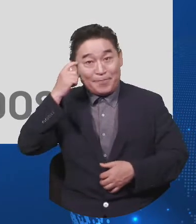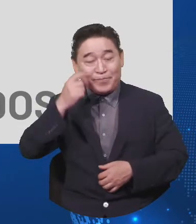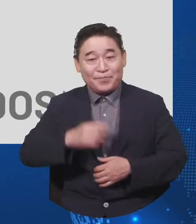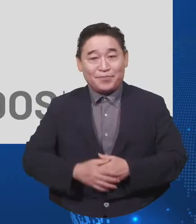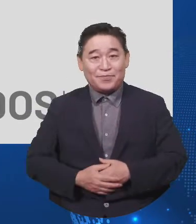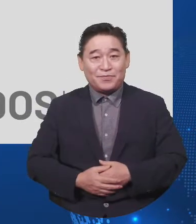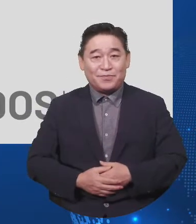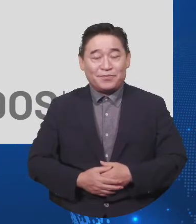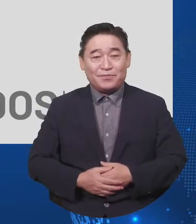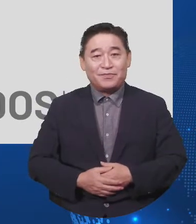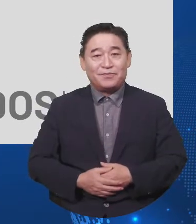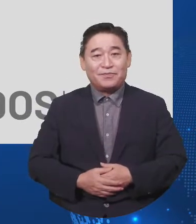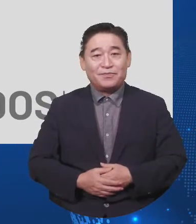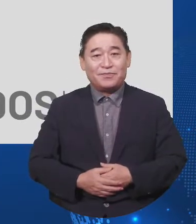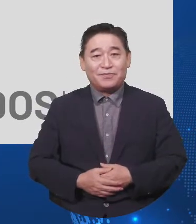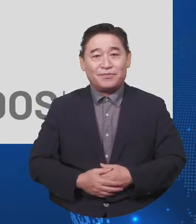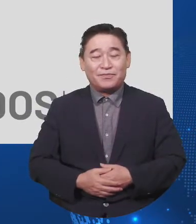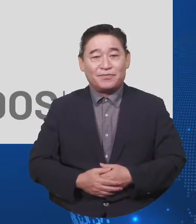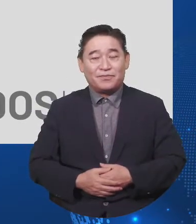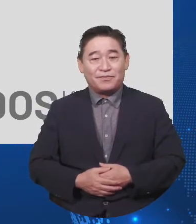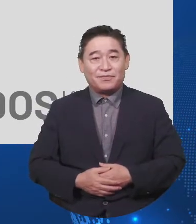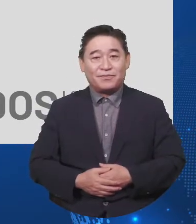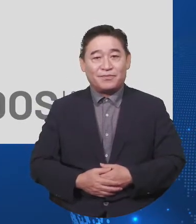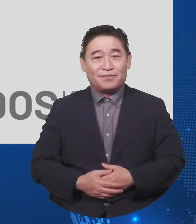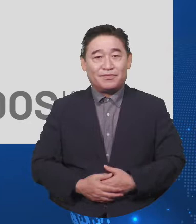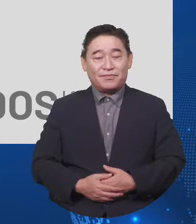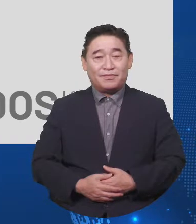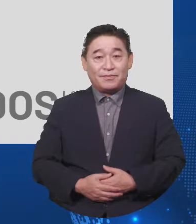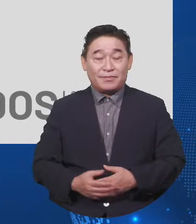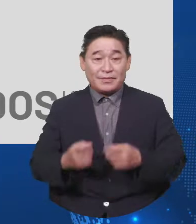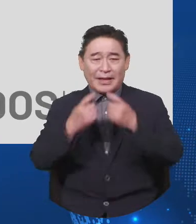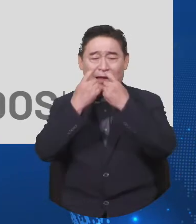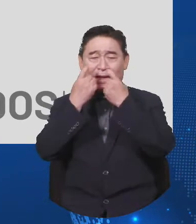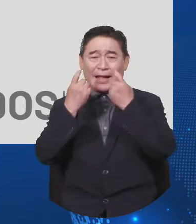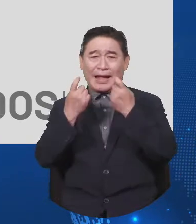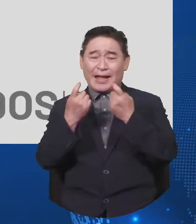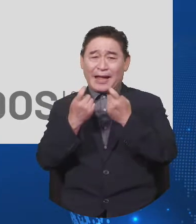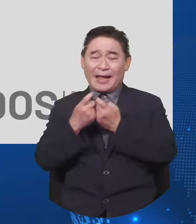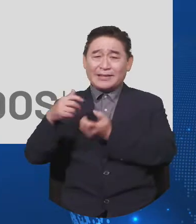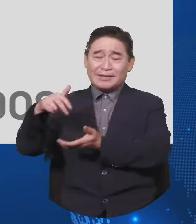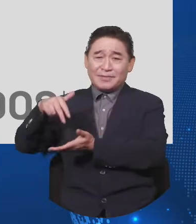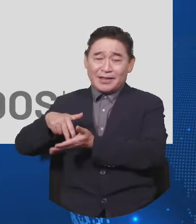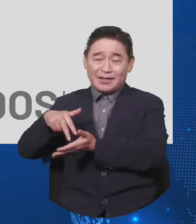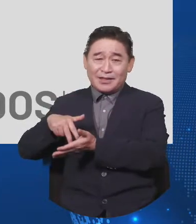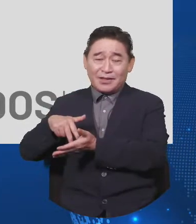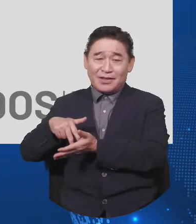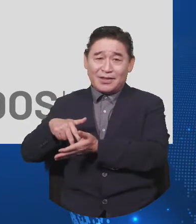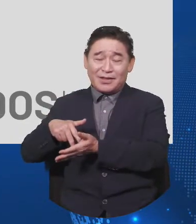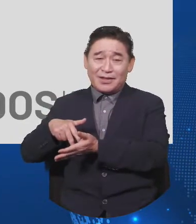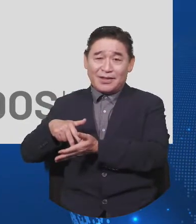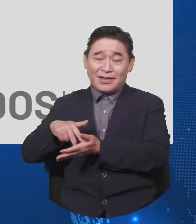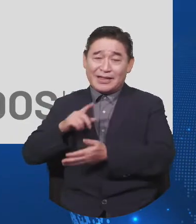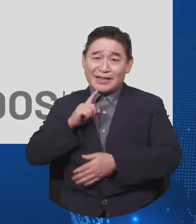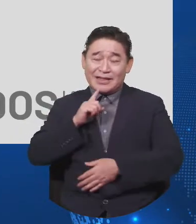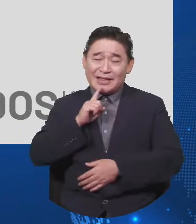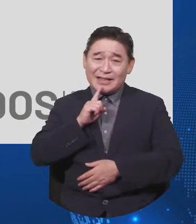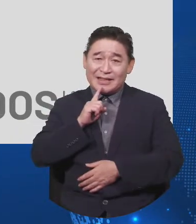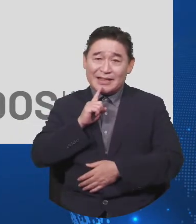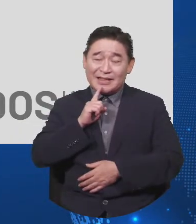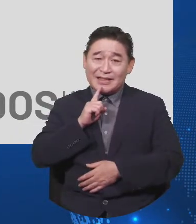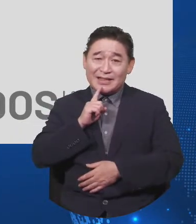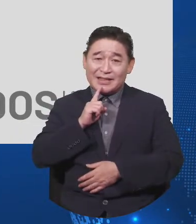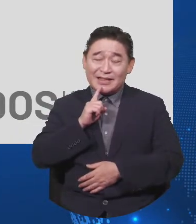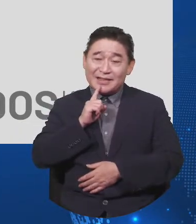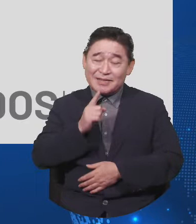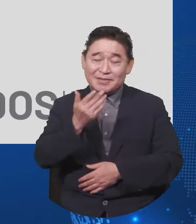even touch some sensitive topics, so it's just my own person. Development cooperation,